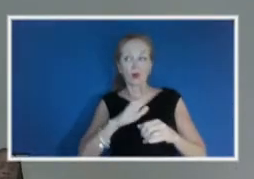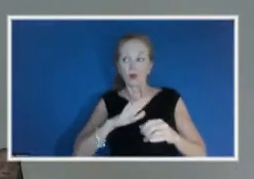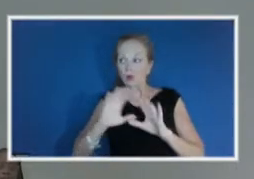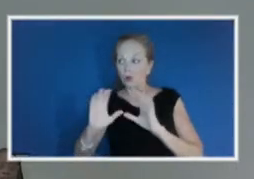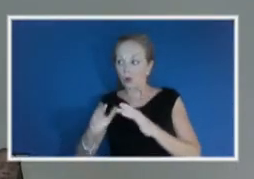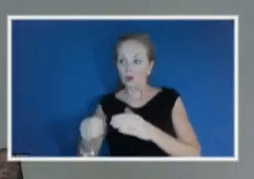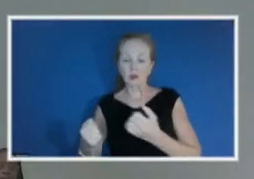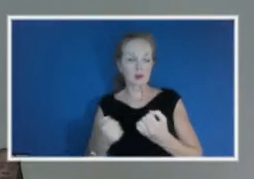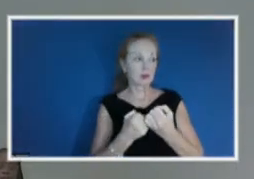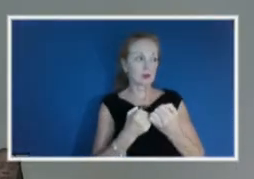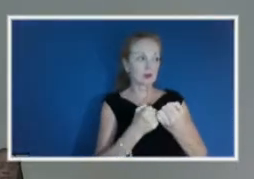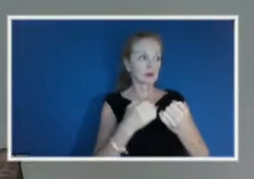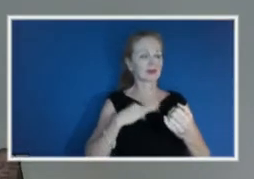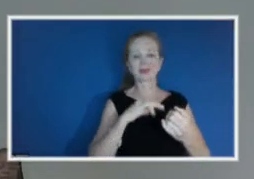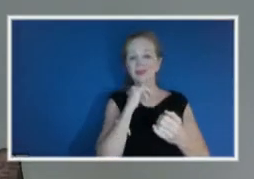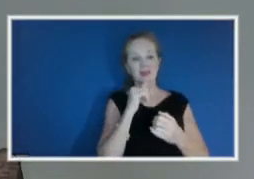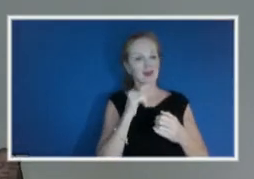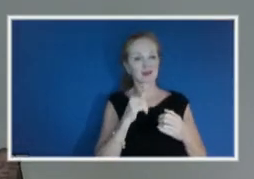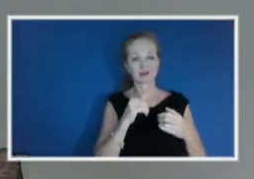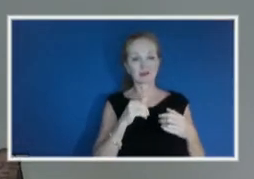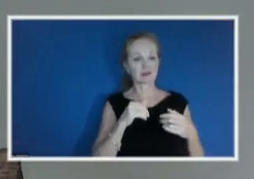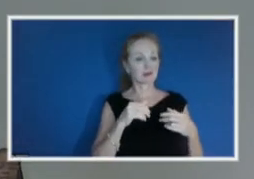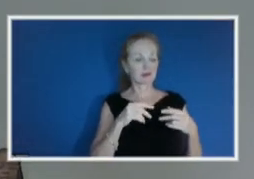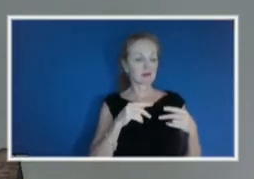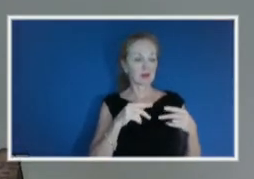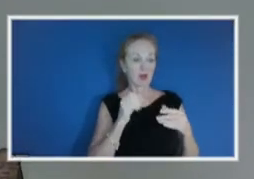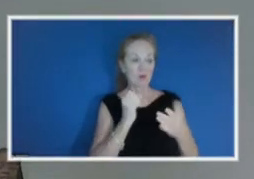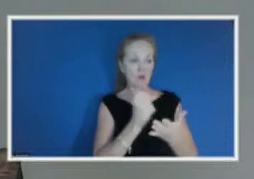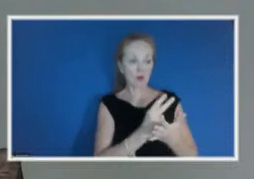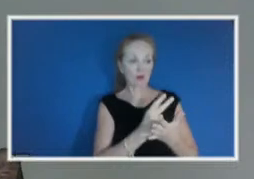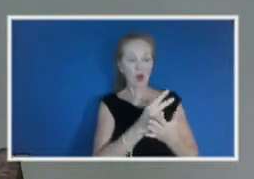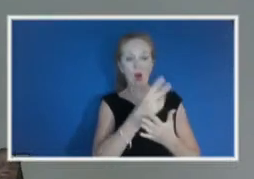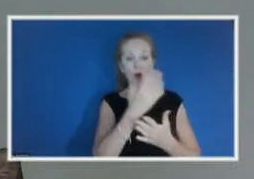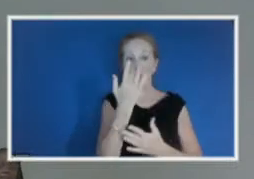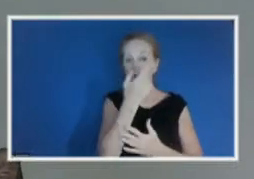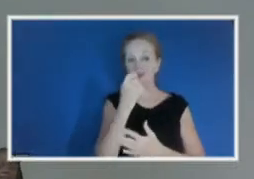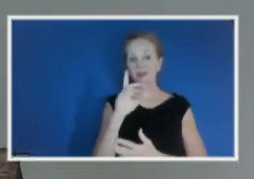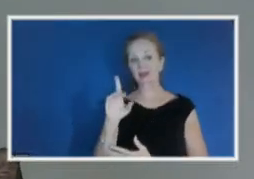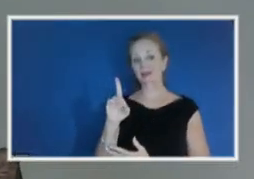it wasn't granted because of data. That was one of the primary reasons.